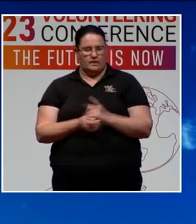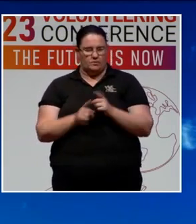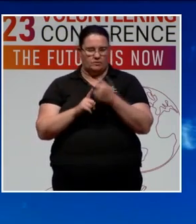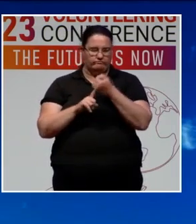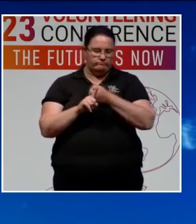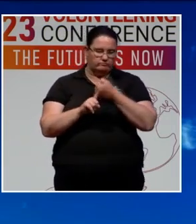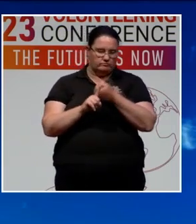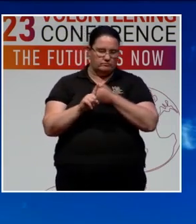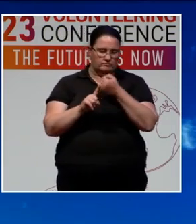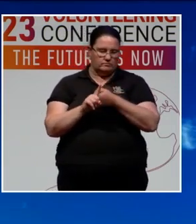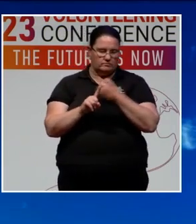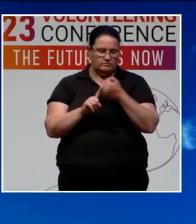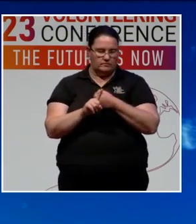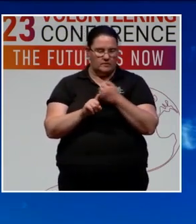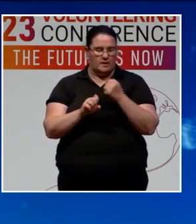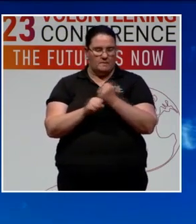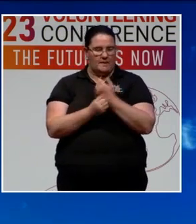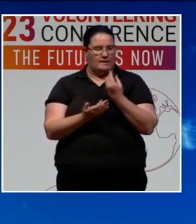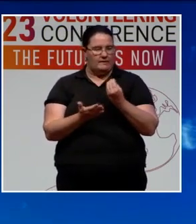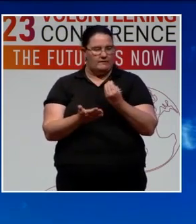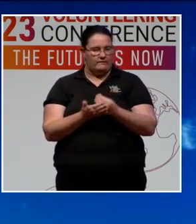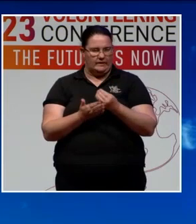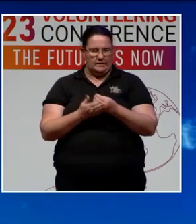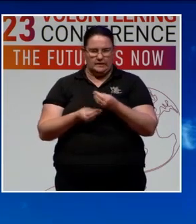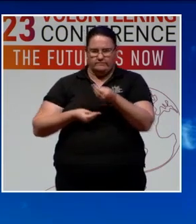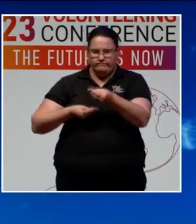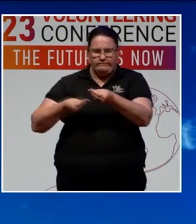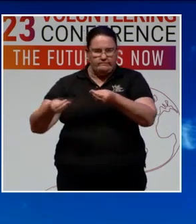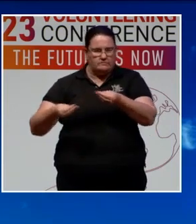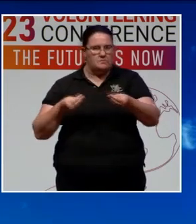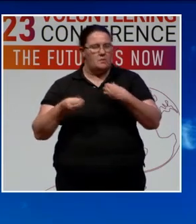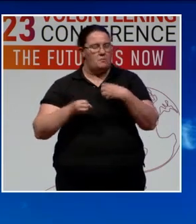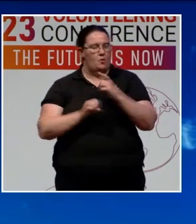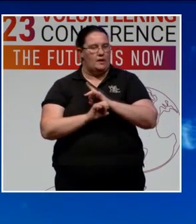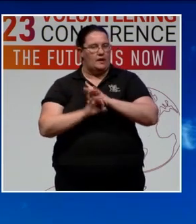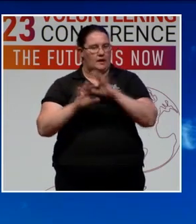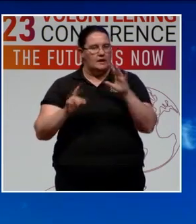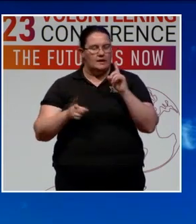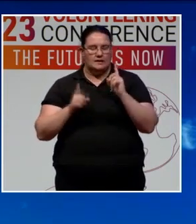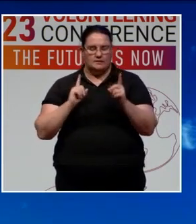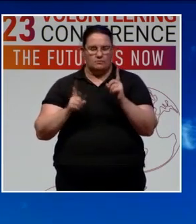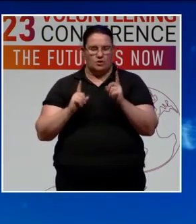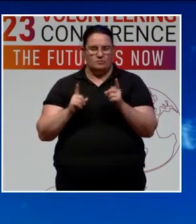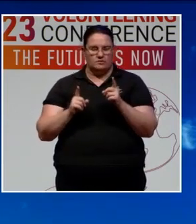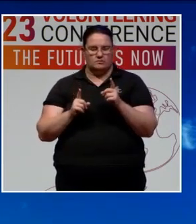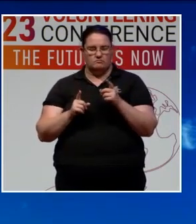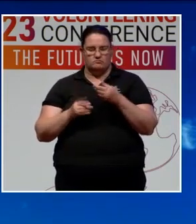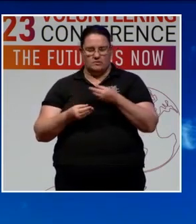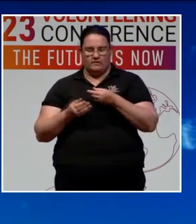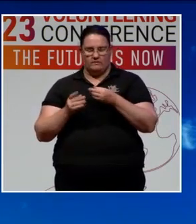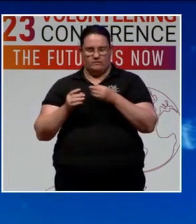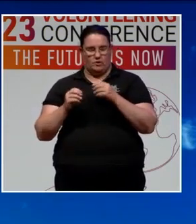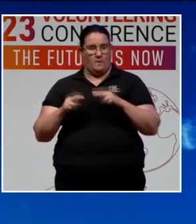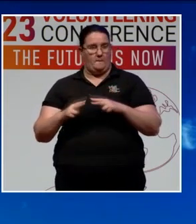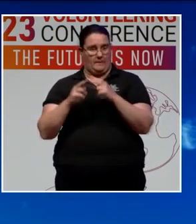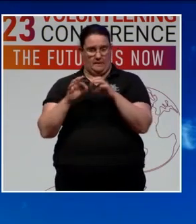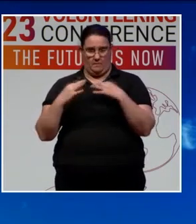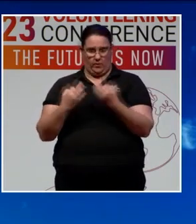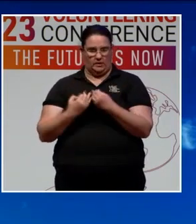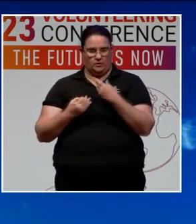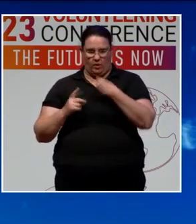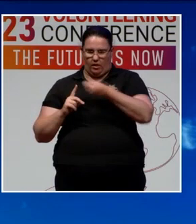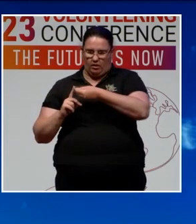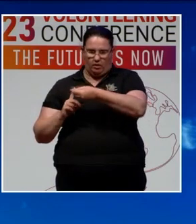transparency of the funding distributed through peak bodies, who will be required to provide timely reporting on who and